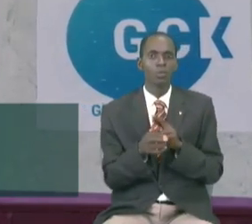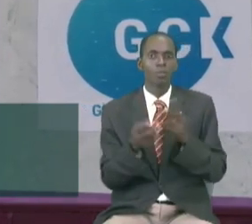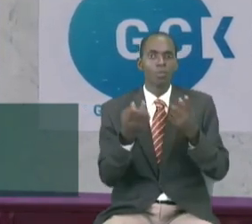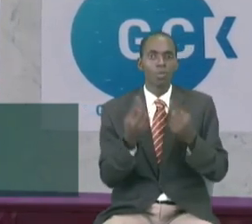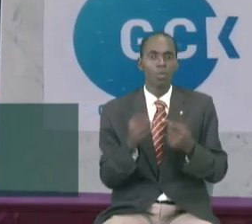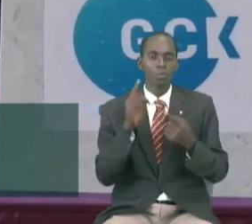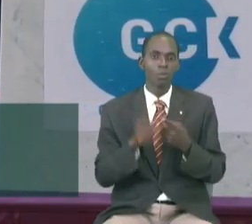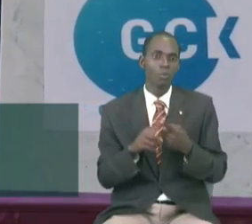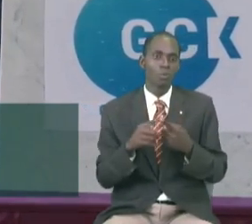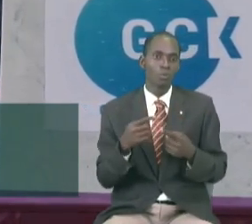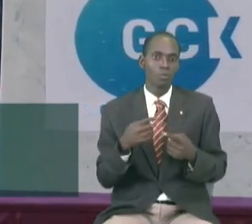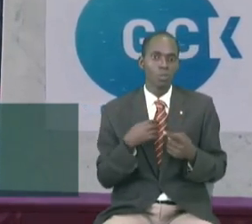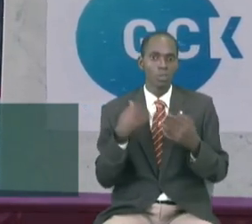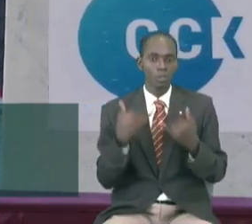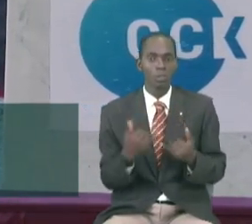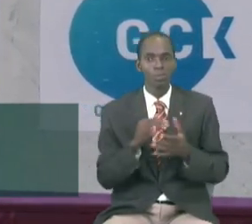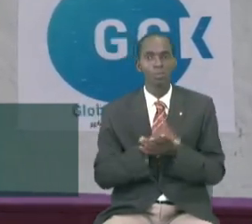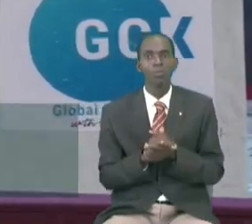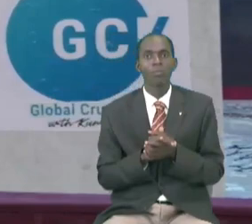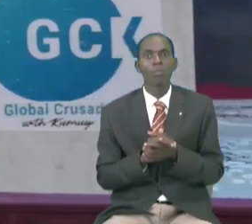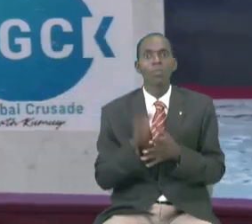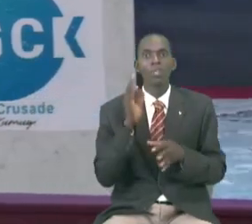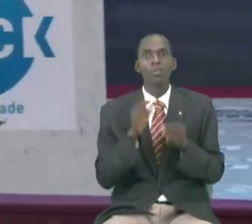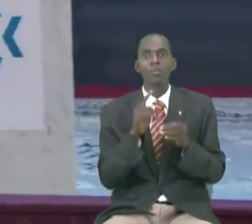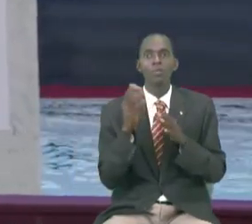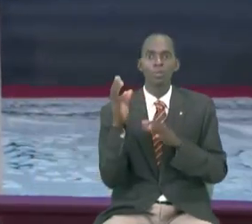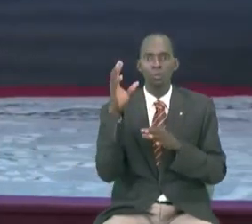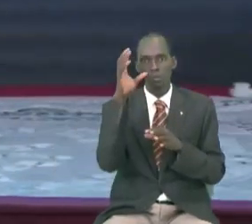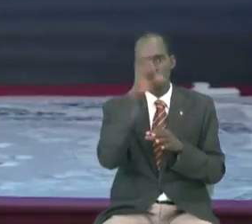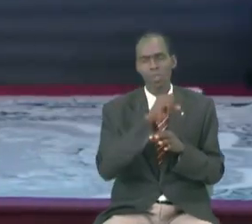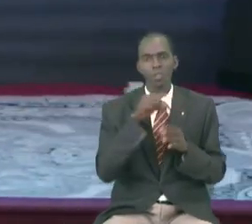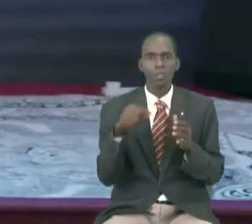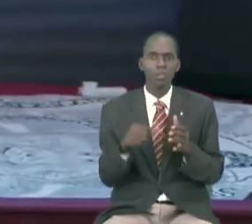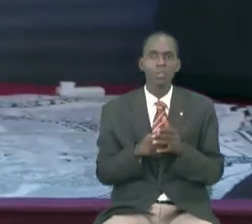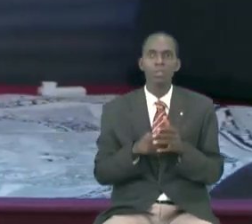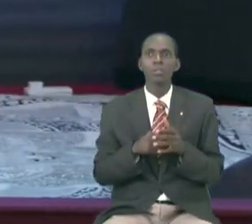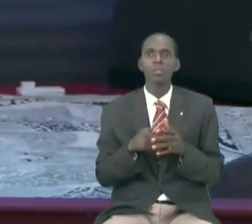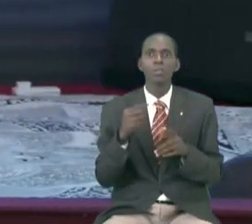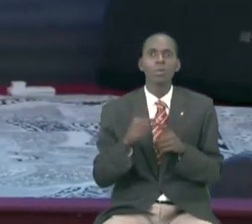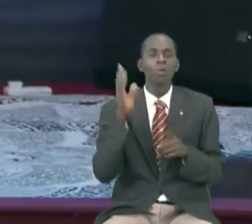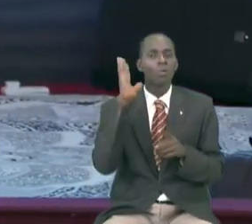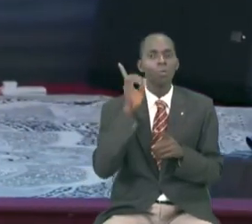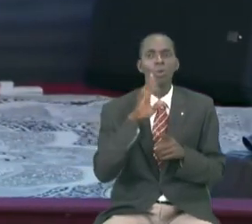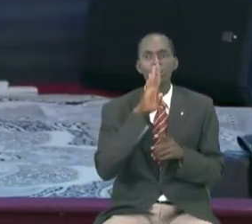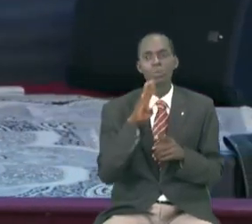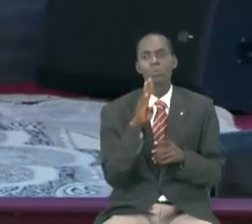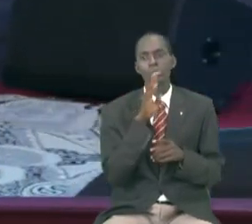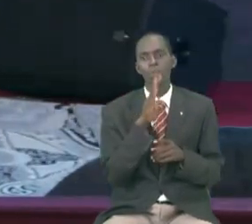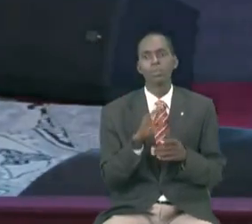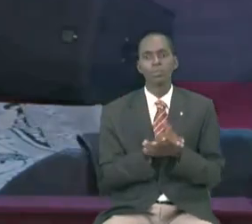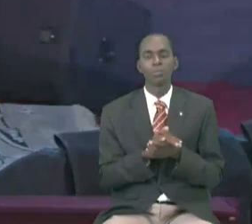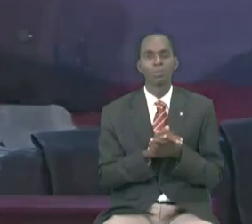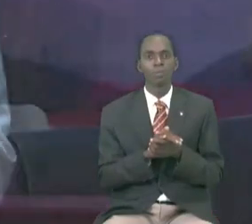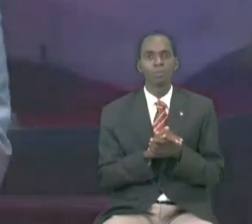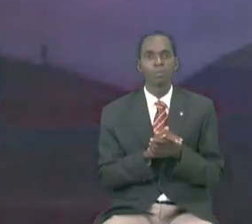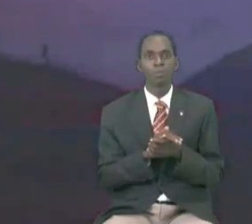there empty-handed. The thing that the Lord wanted you to do and the joy he wanted you to have in the